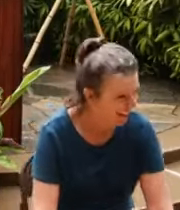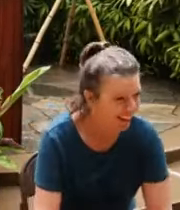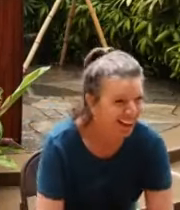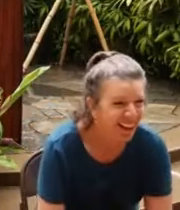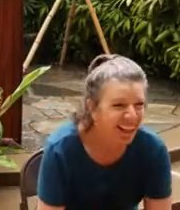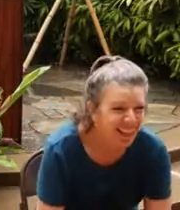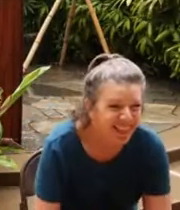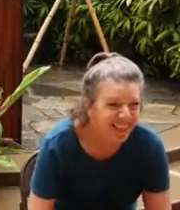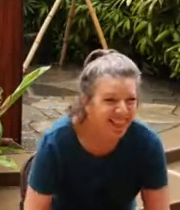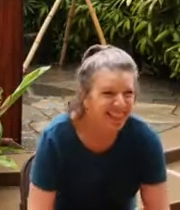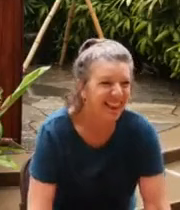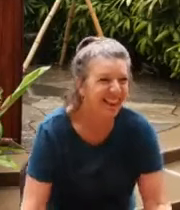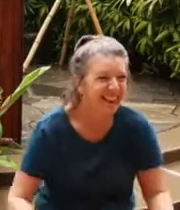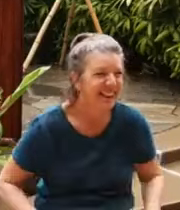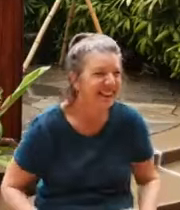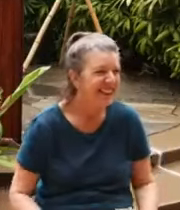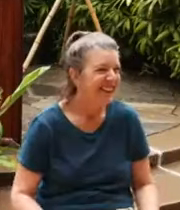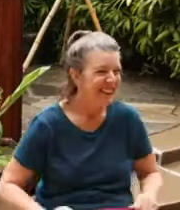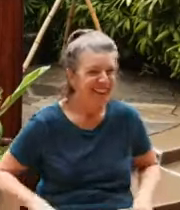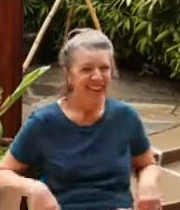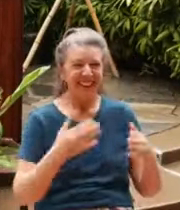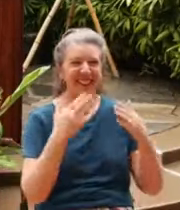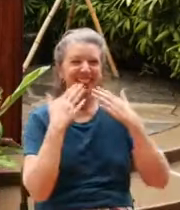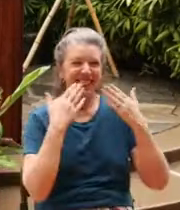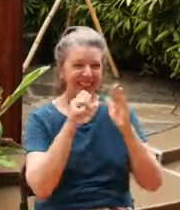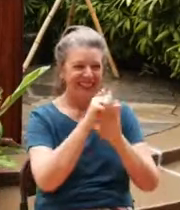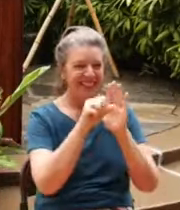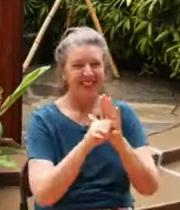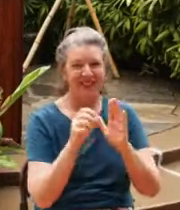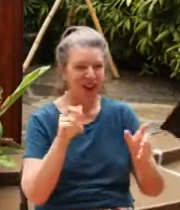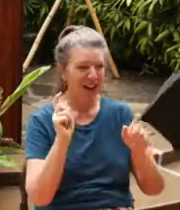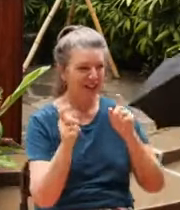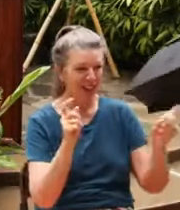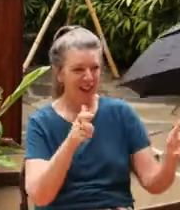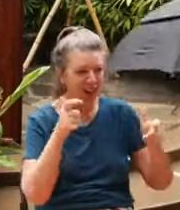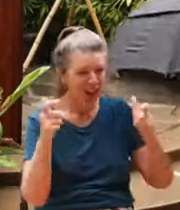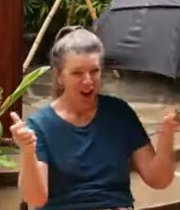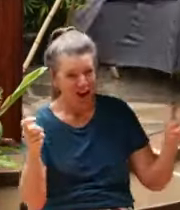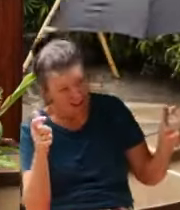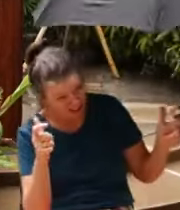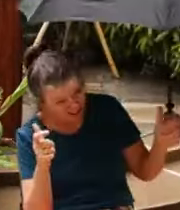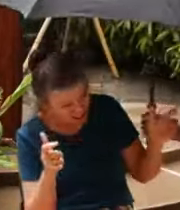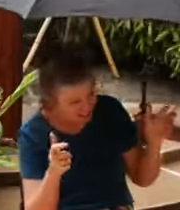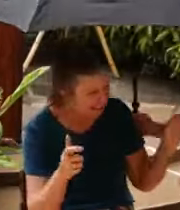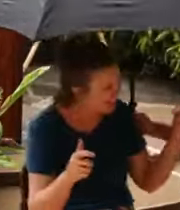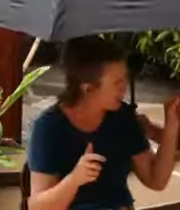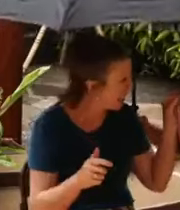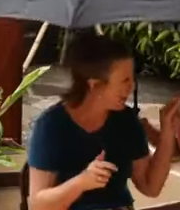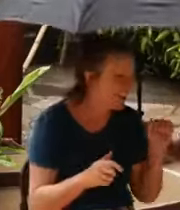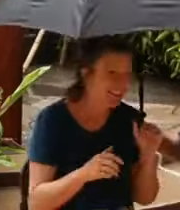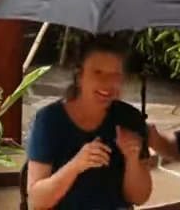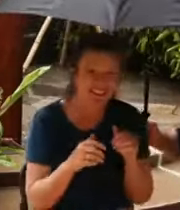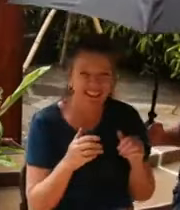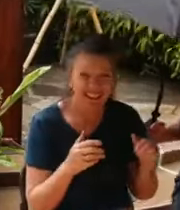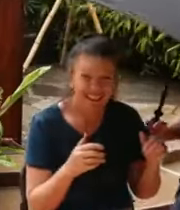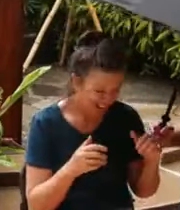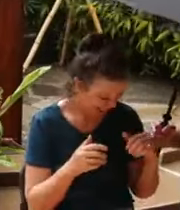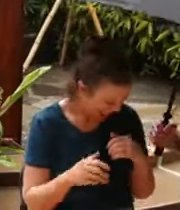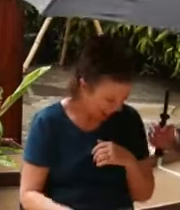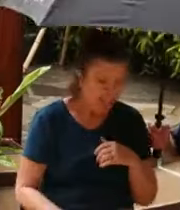And we thank the state for allocating the largest amount of funding ever provided to Kauai, and mahalo again to our